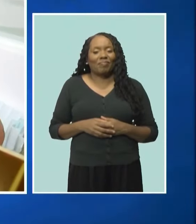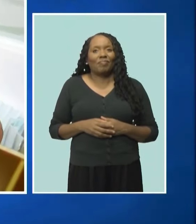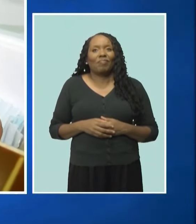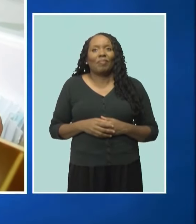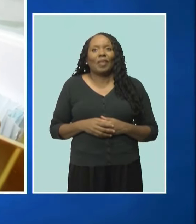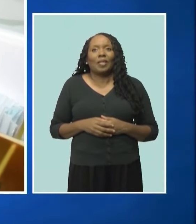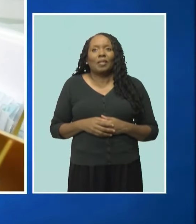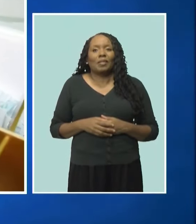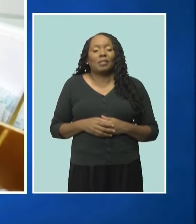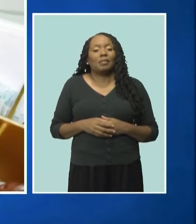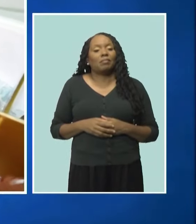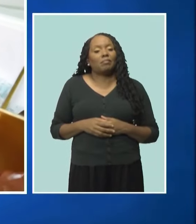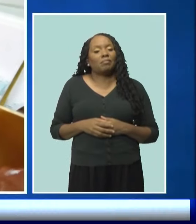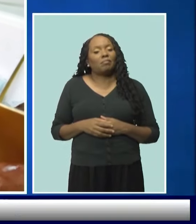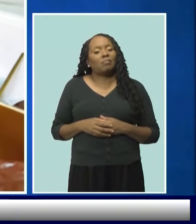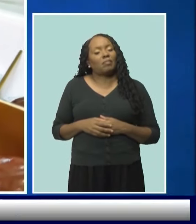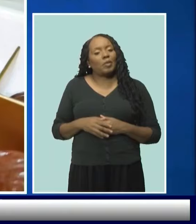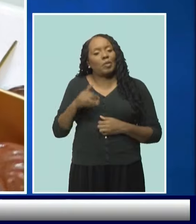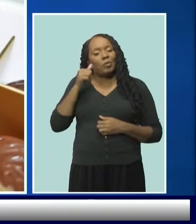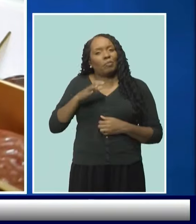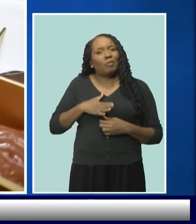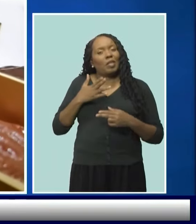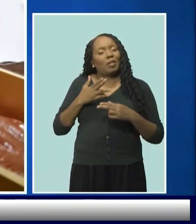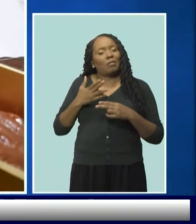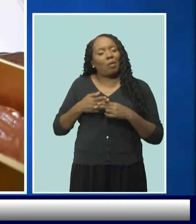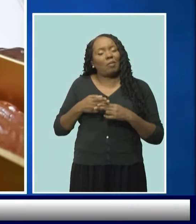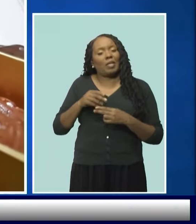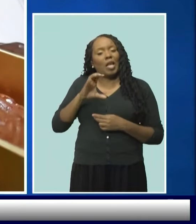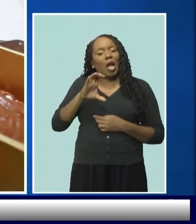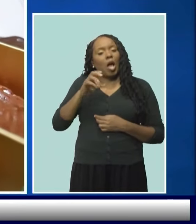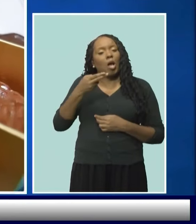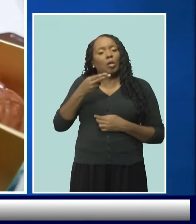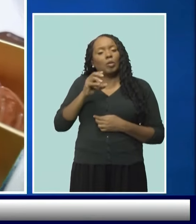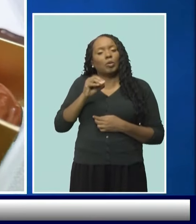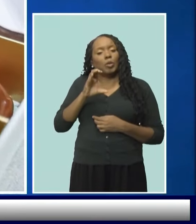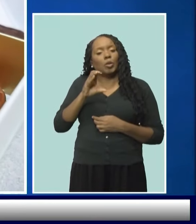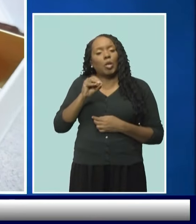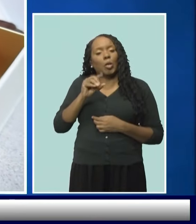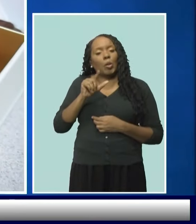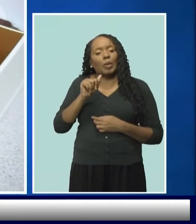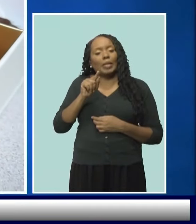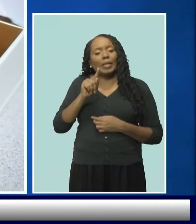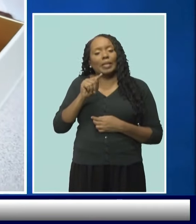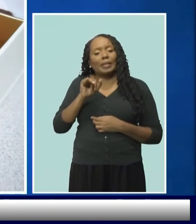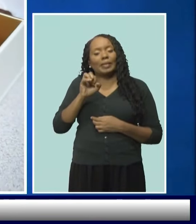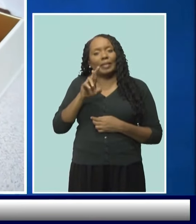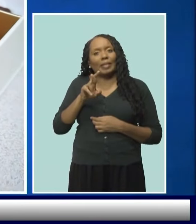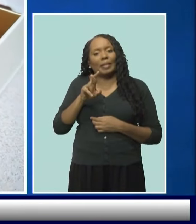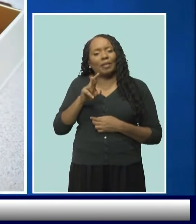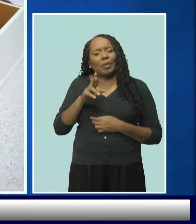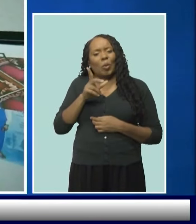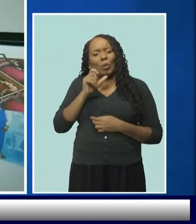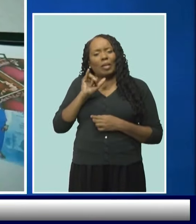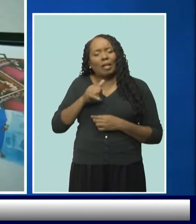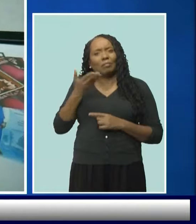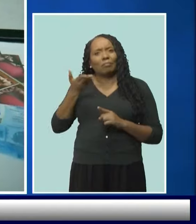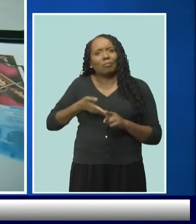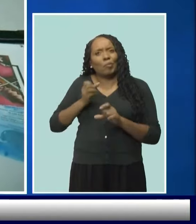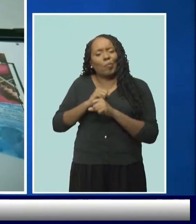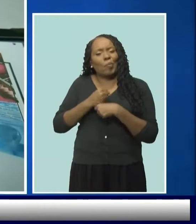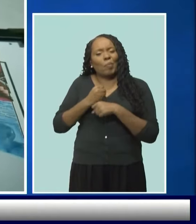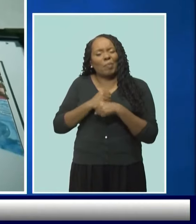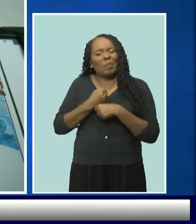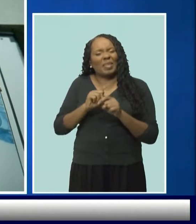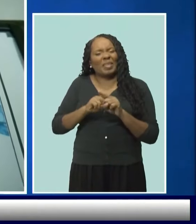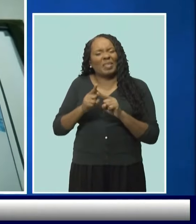A chocolatier, under the French definition, is an artisan and small batch producer who creates chocolate confections which they